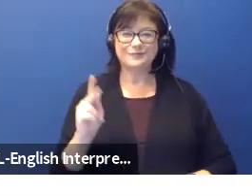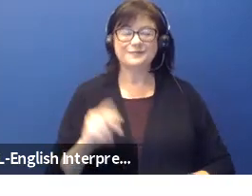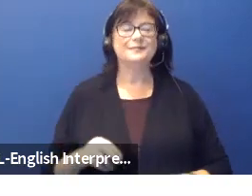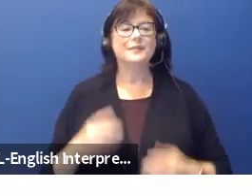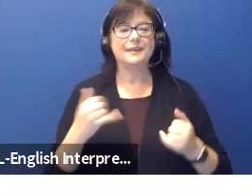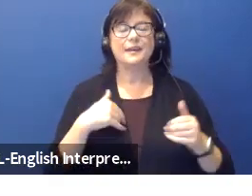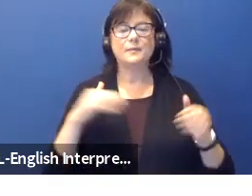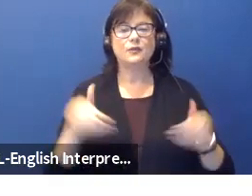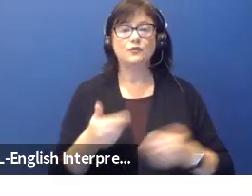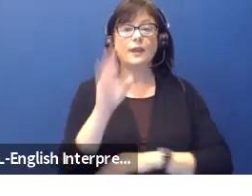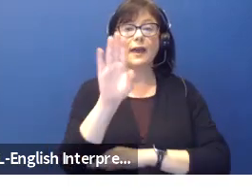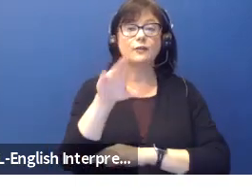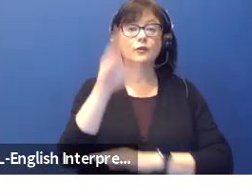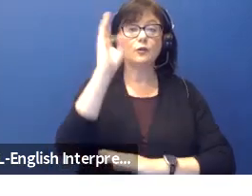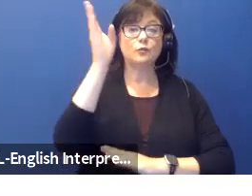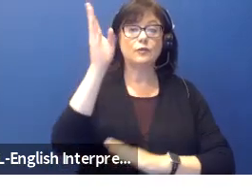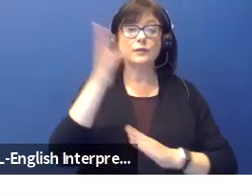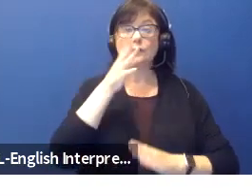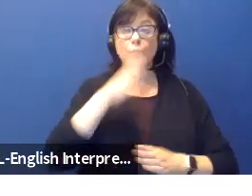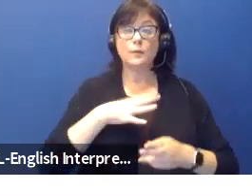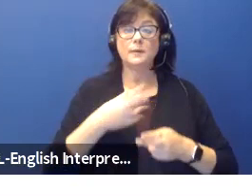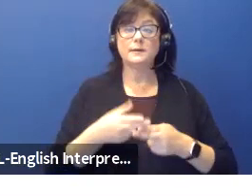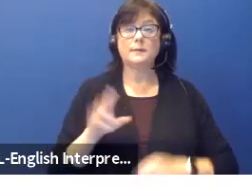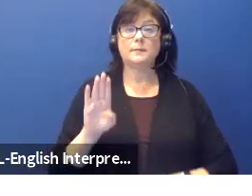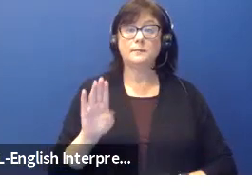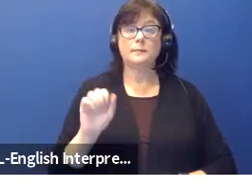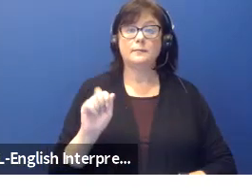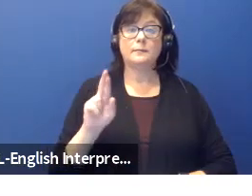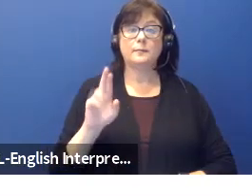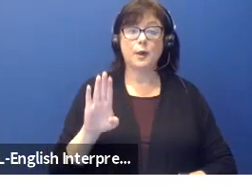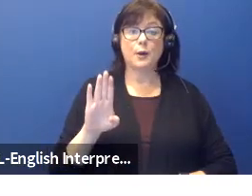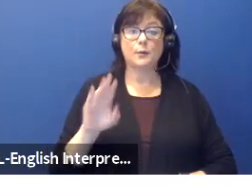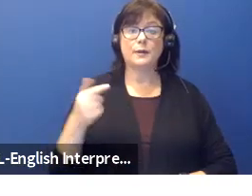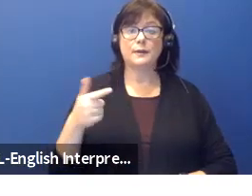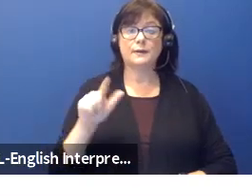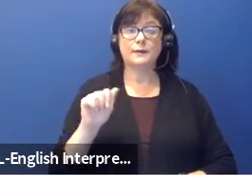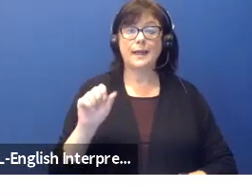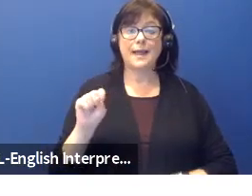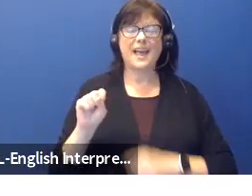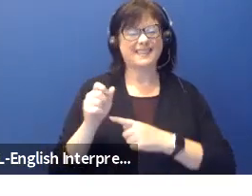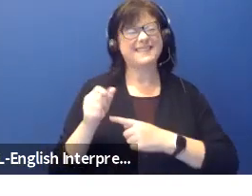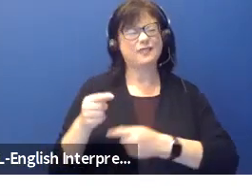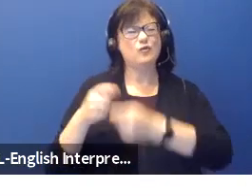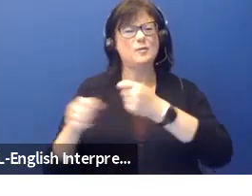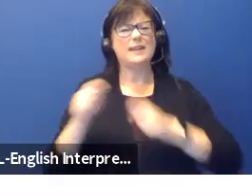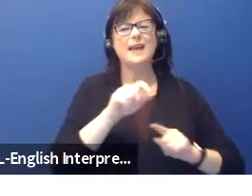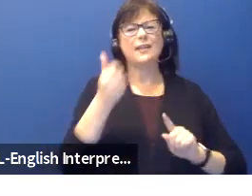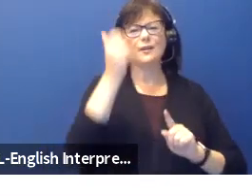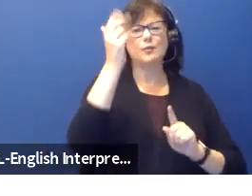afternoon. Barb Glass is stepping in to present on behalf of Robin Cook Ritchie, who can't join us.